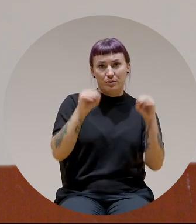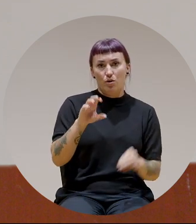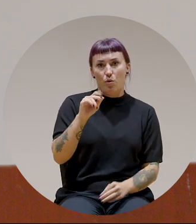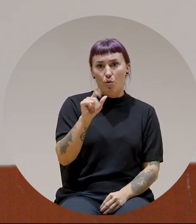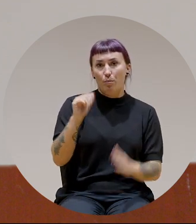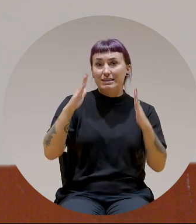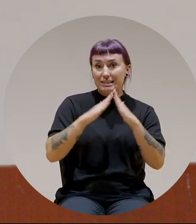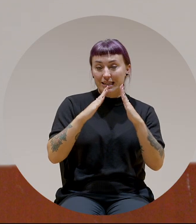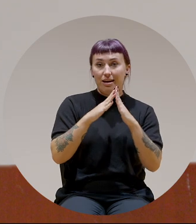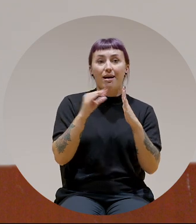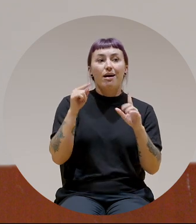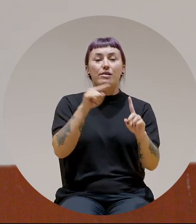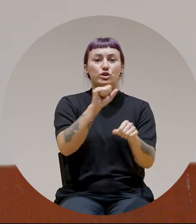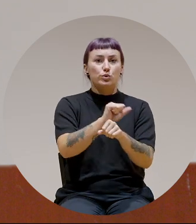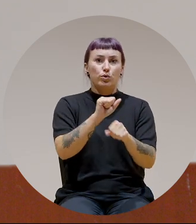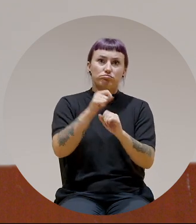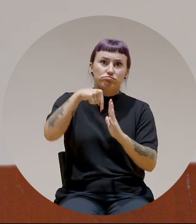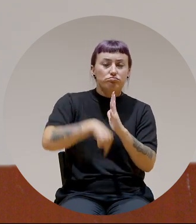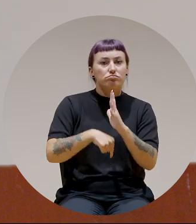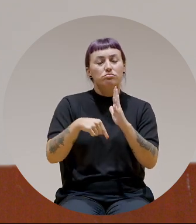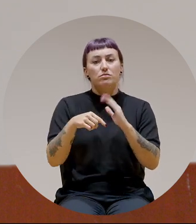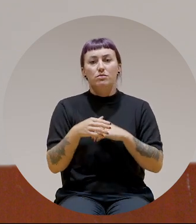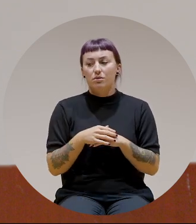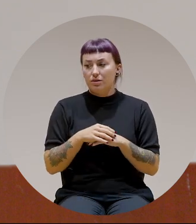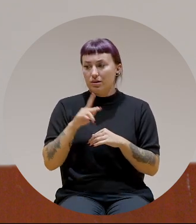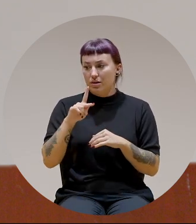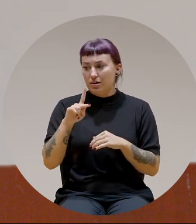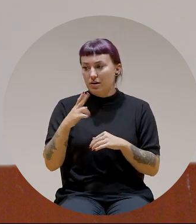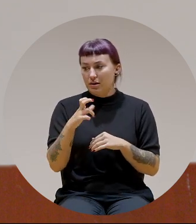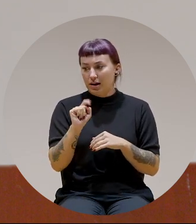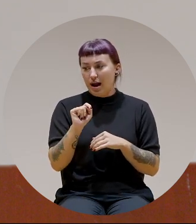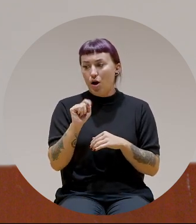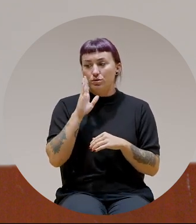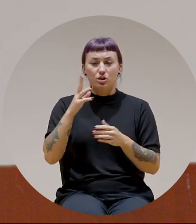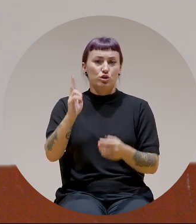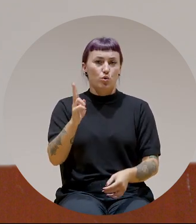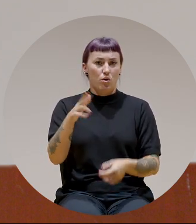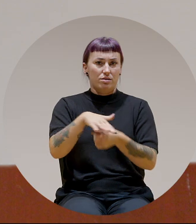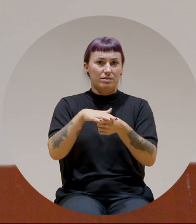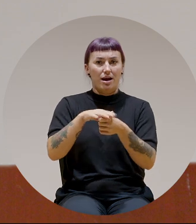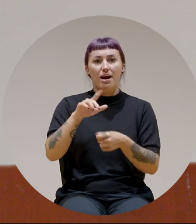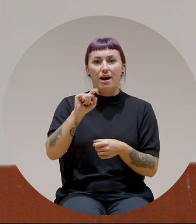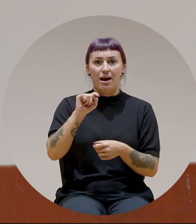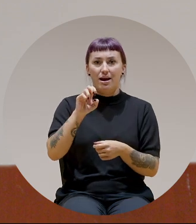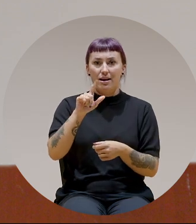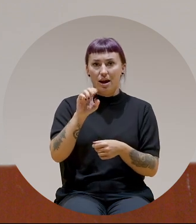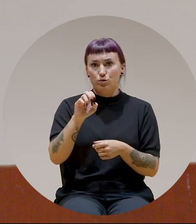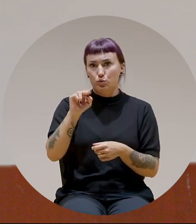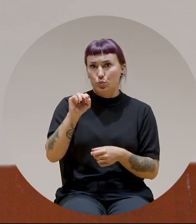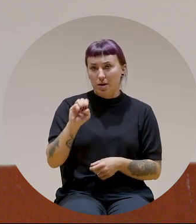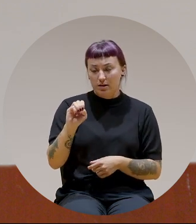in Oklahoma City, and she worked extensively at the Couse Sharp Historic Site in Taos, New Mexico, where